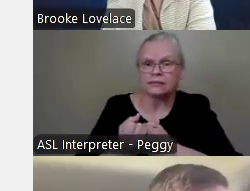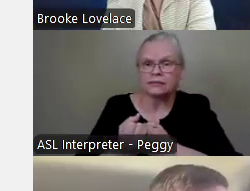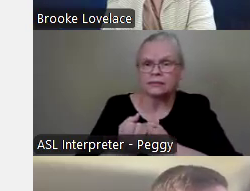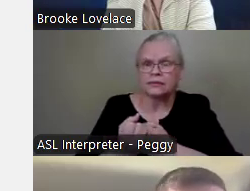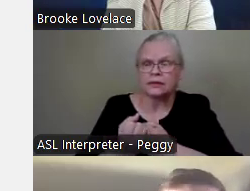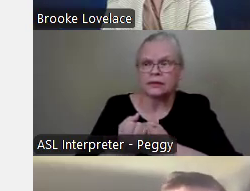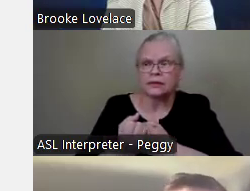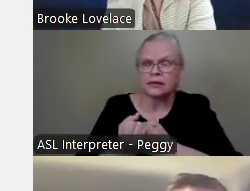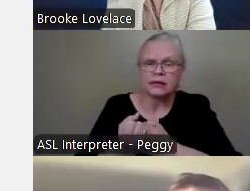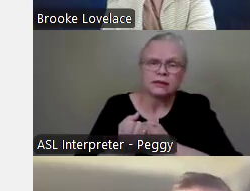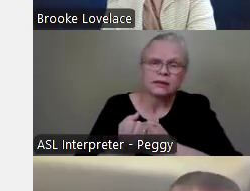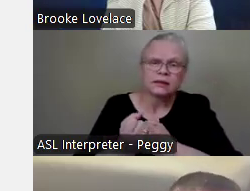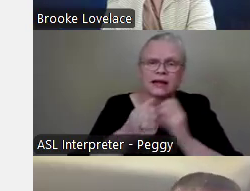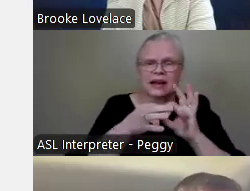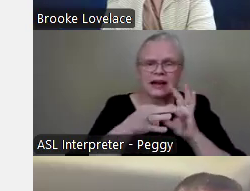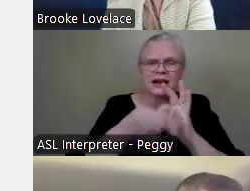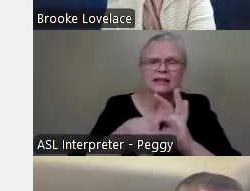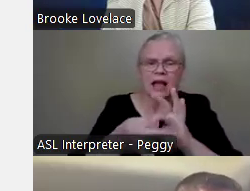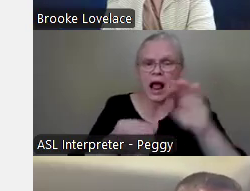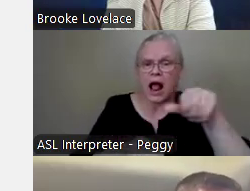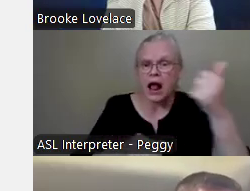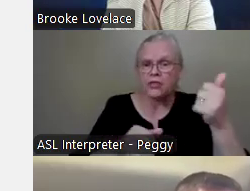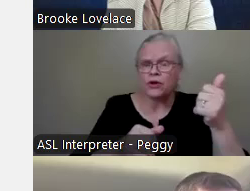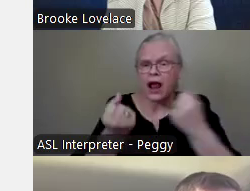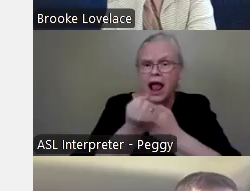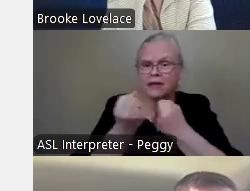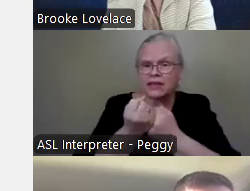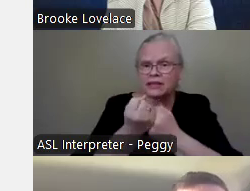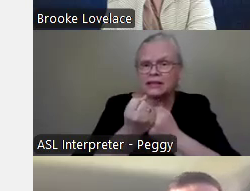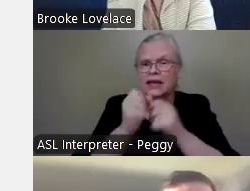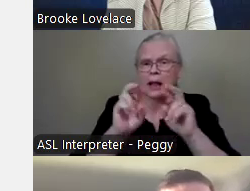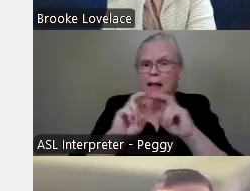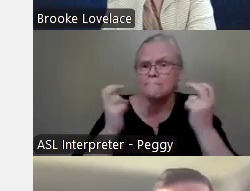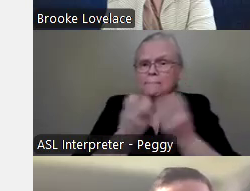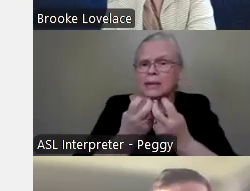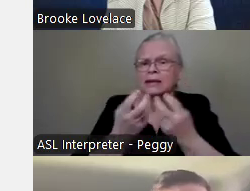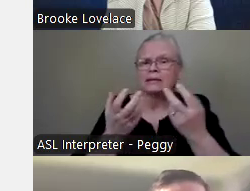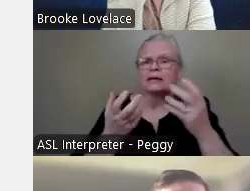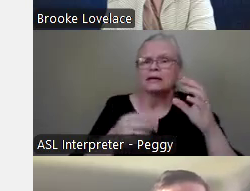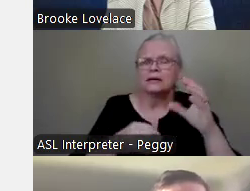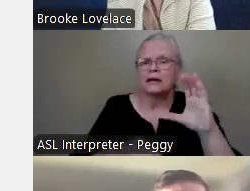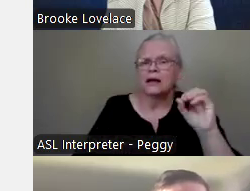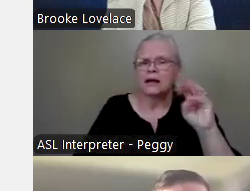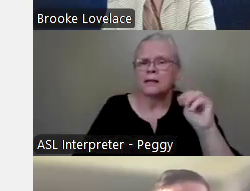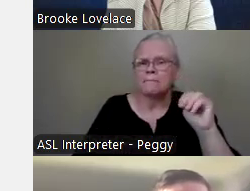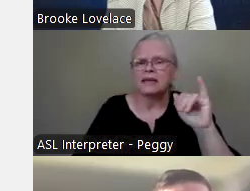is connected with other advocacy committees around the state, or how do you collaborate on that